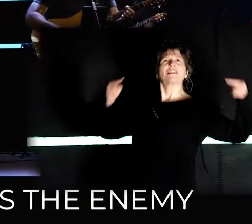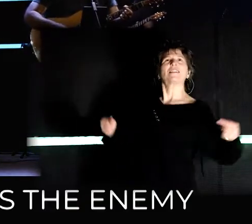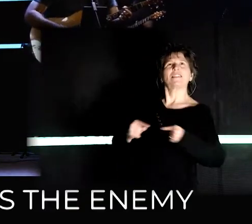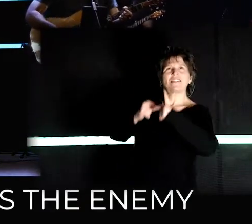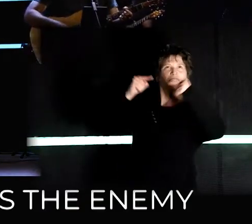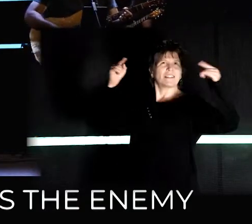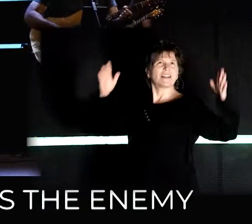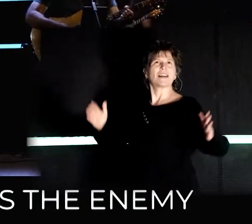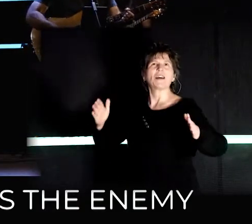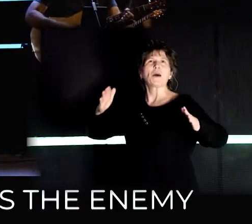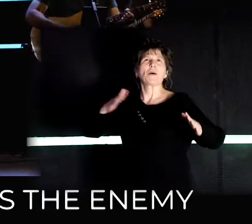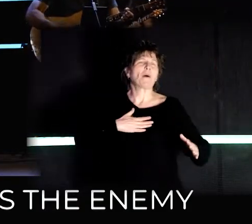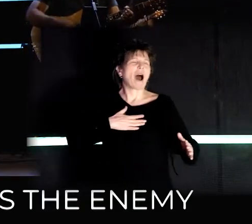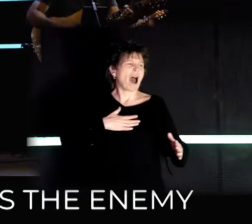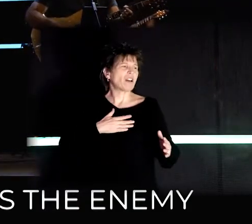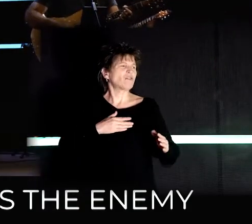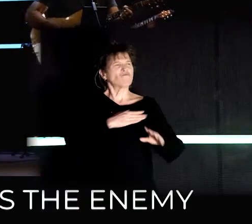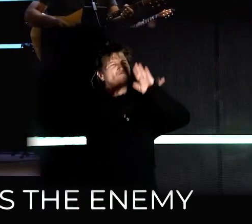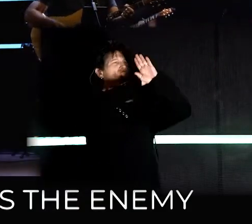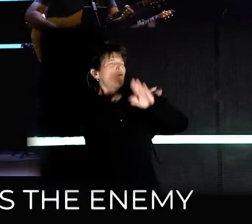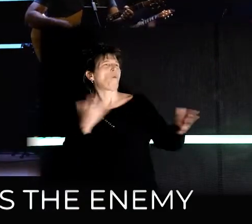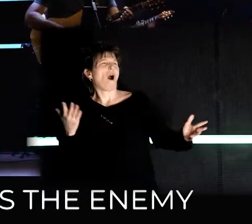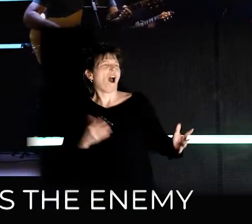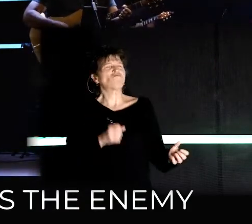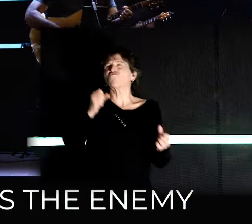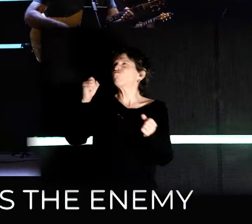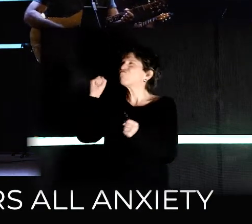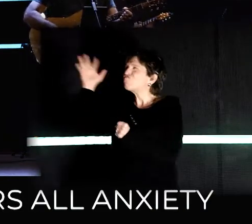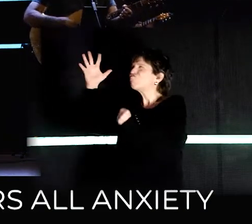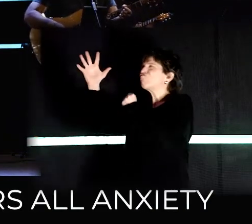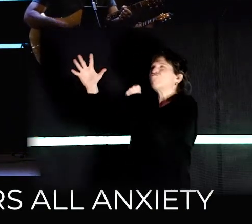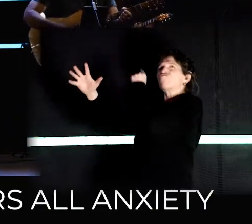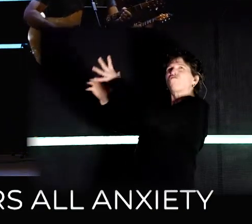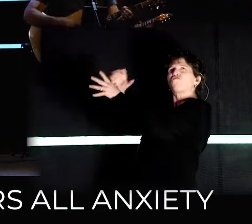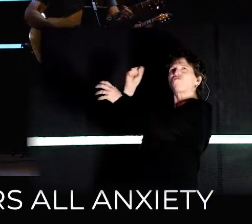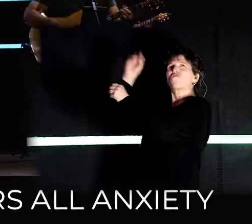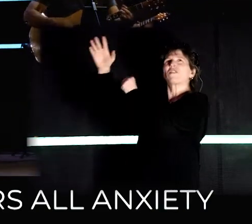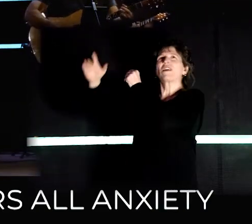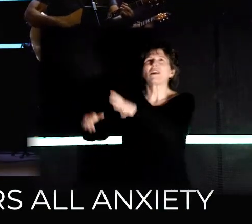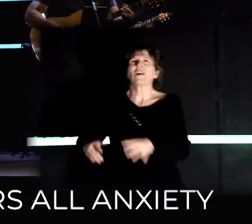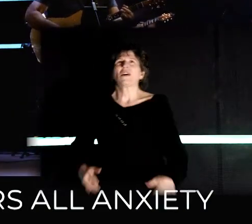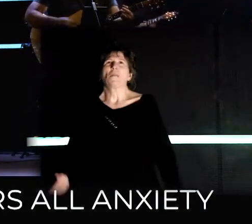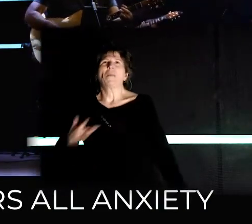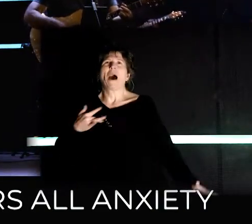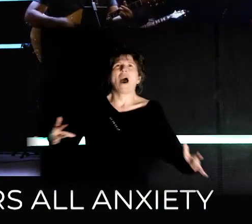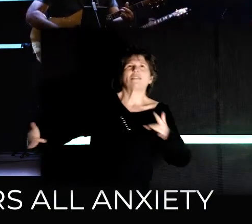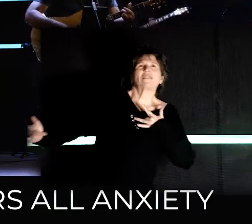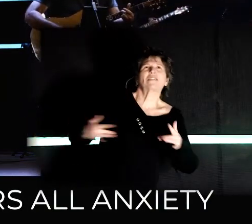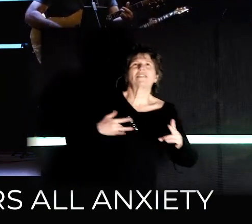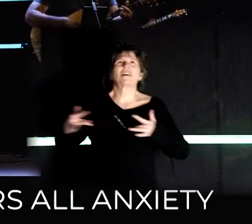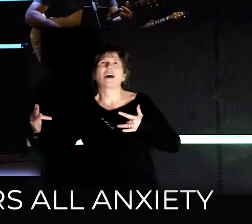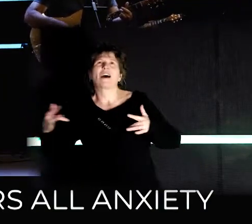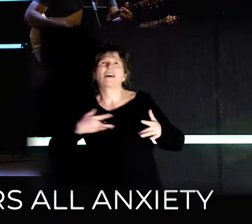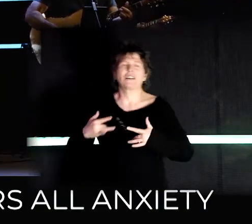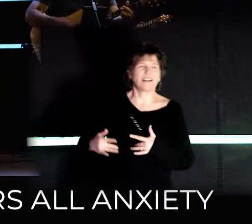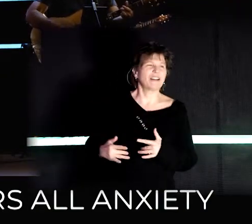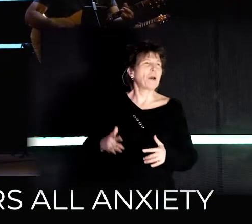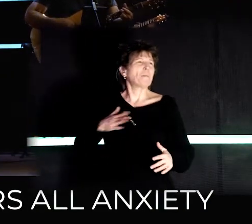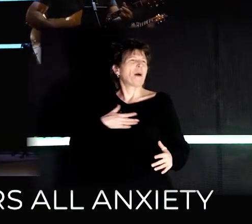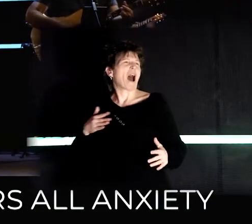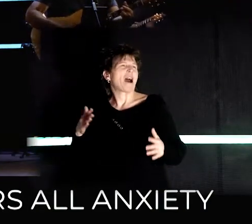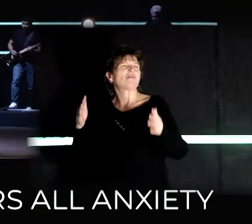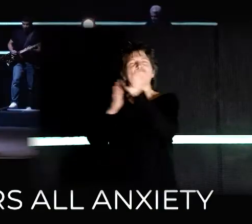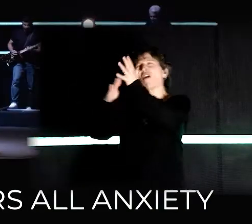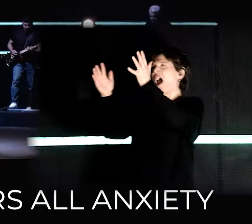Praise be a weapon that silences the enemy. Let praise be a weapon that conquers